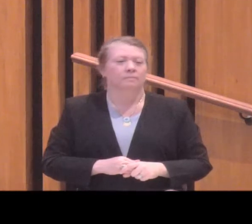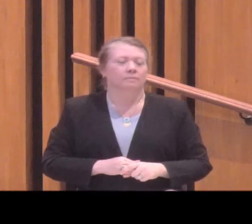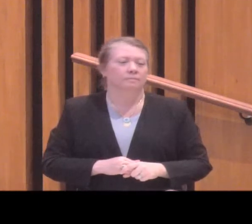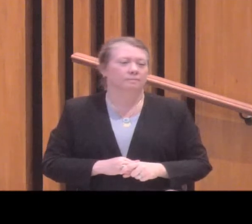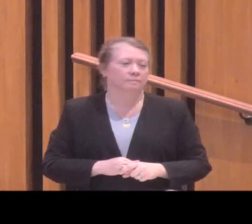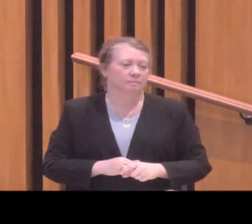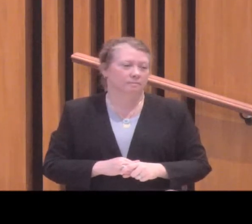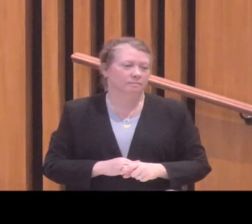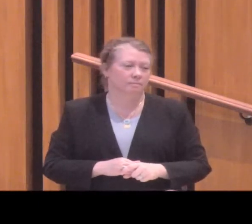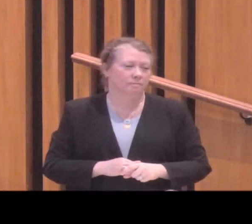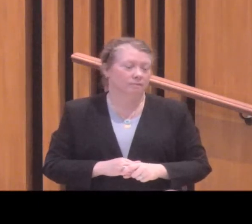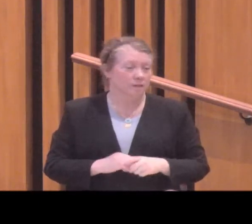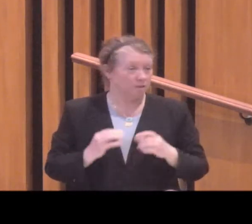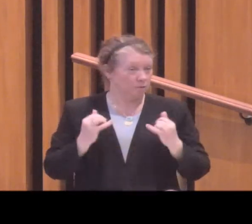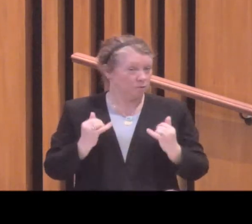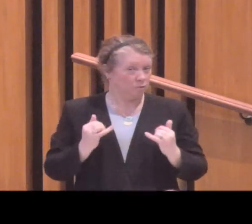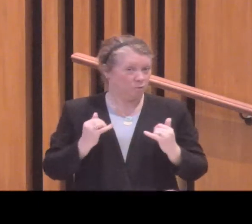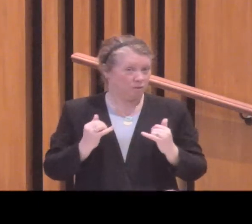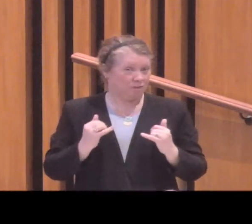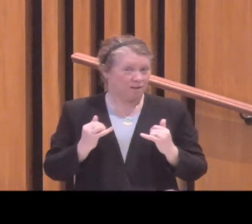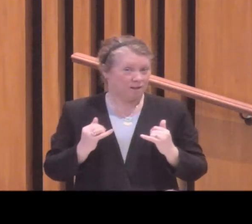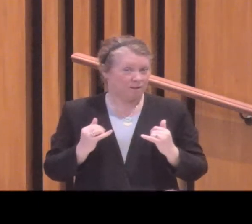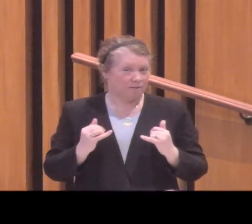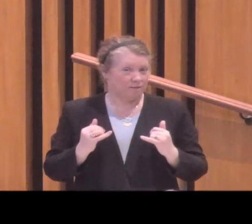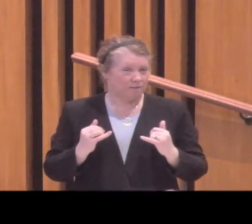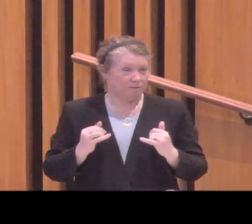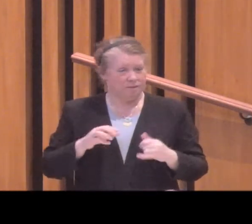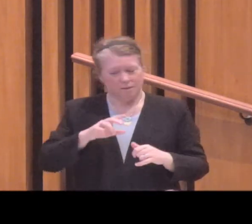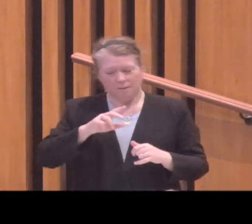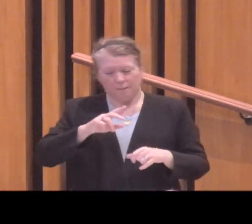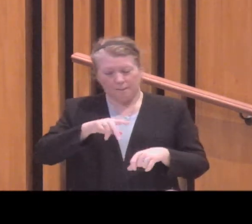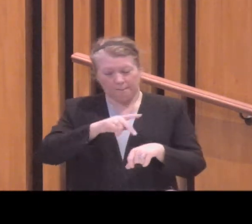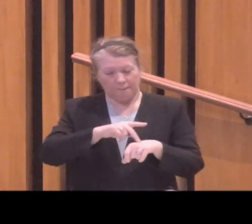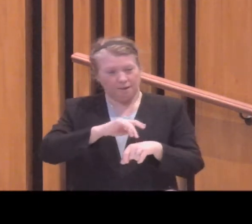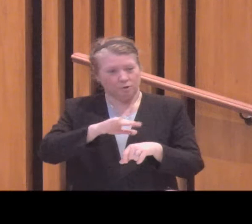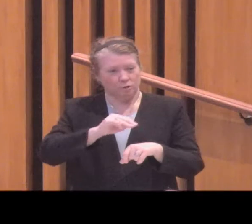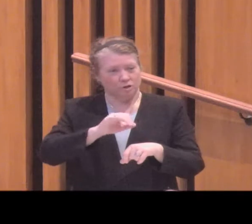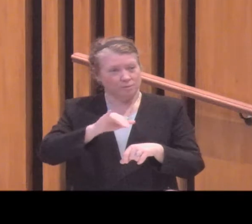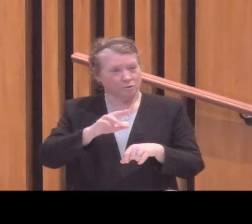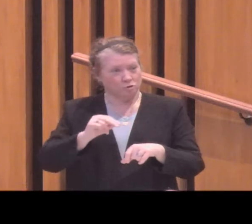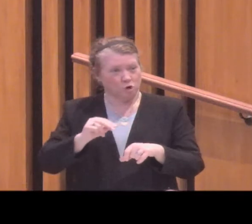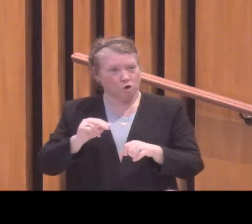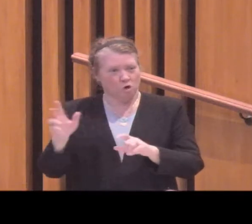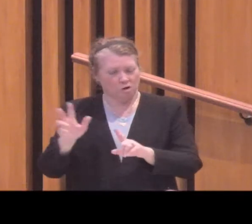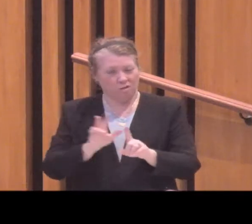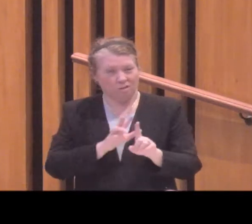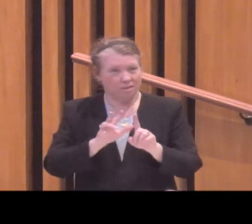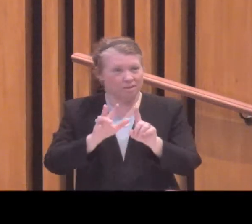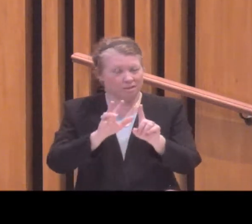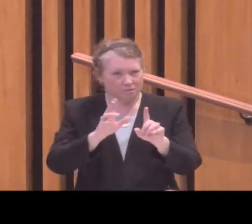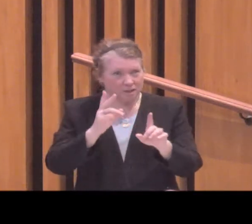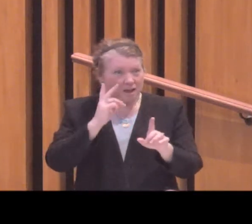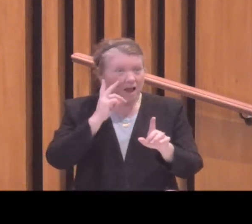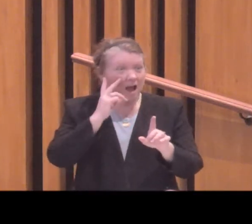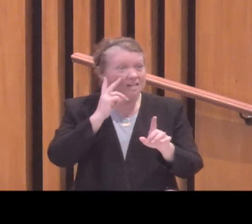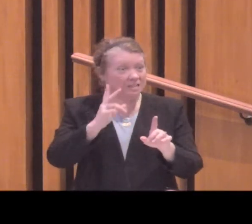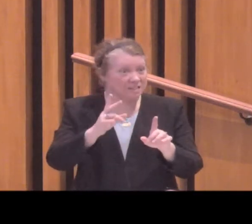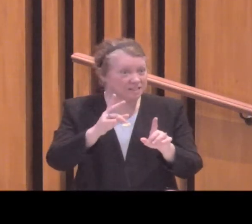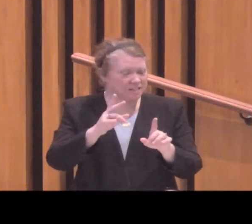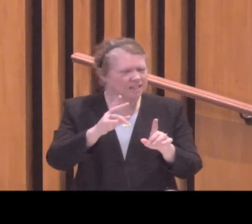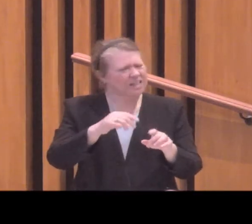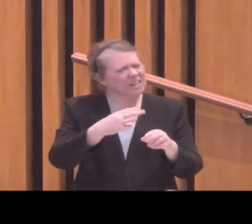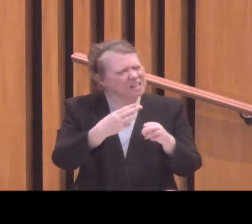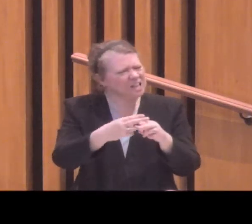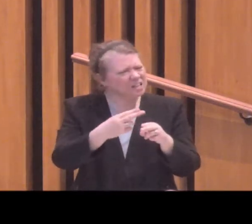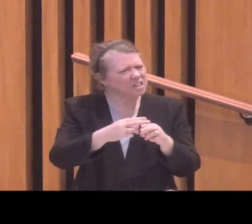Phrase in today's gospel of Peter, James, and John after witnessing the wonderful, glorious transfiguration